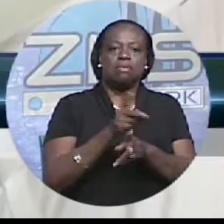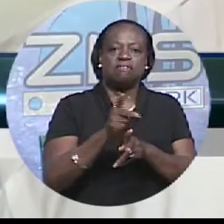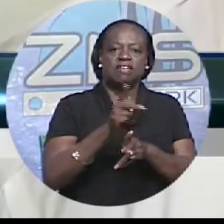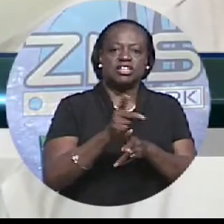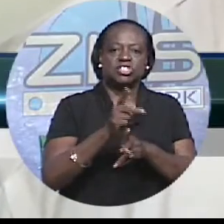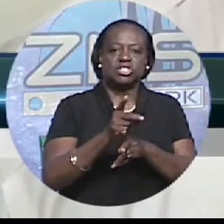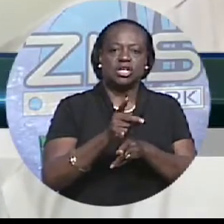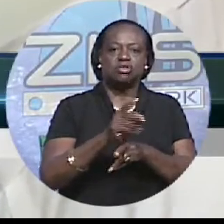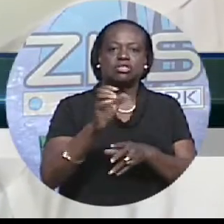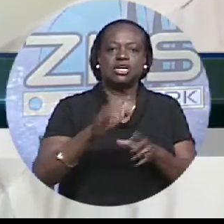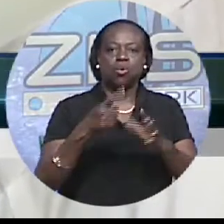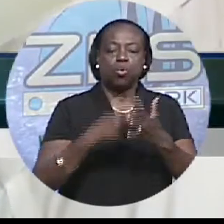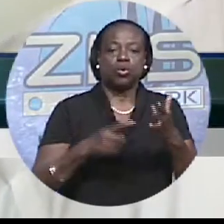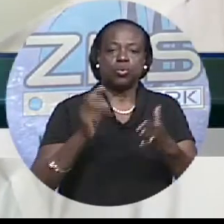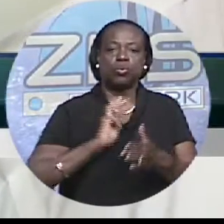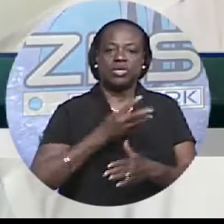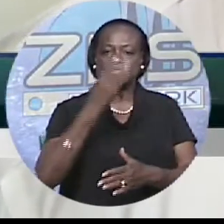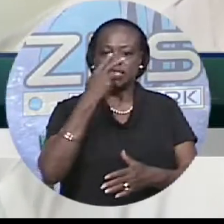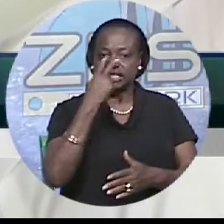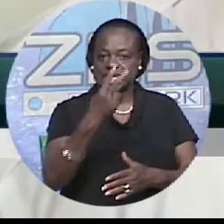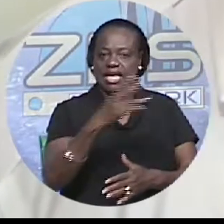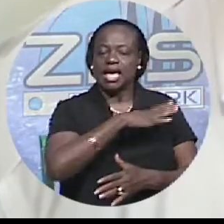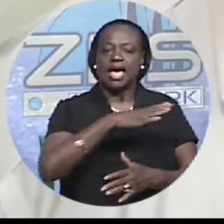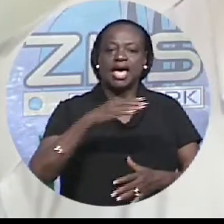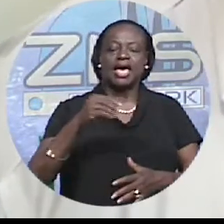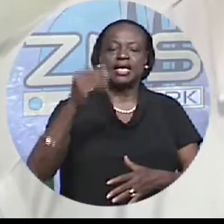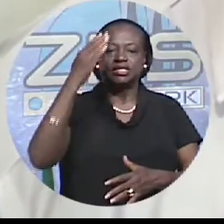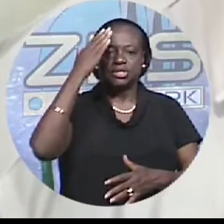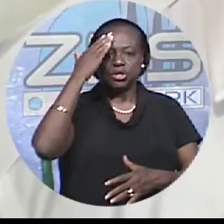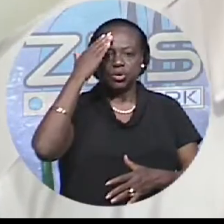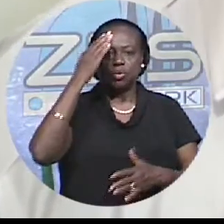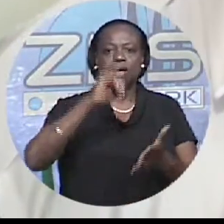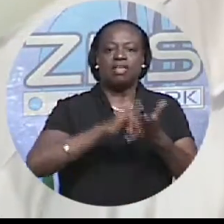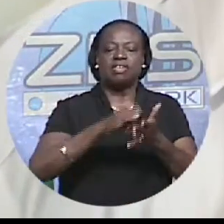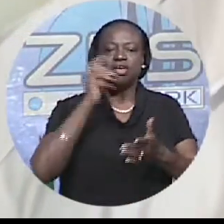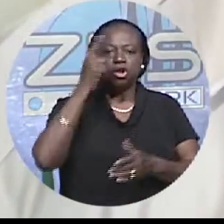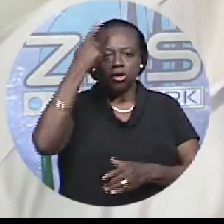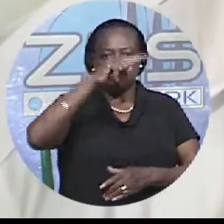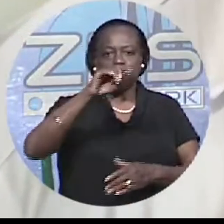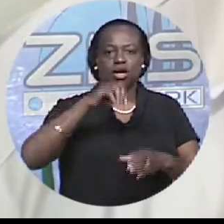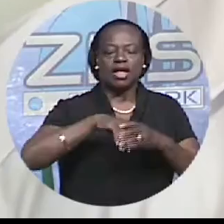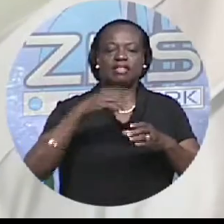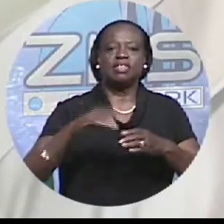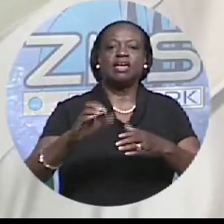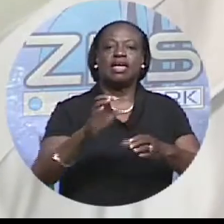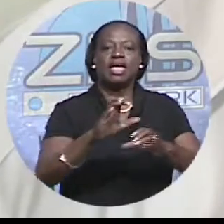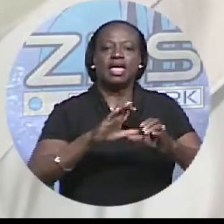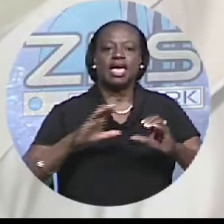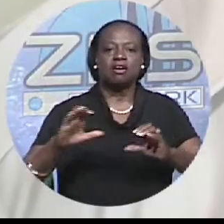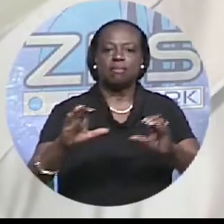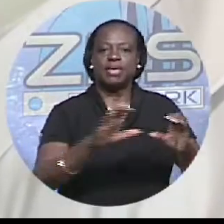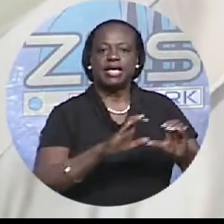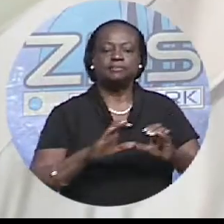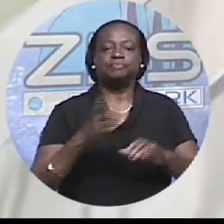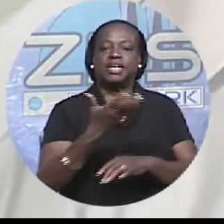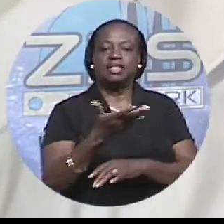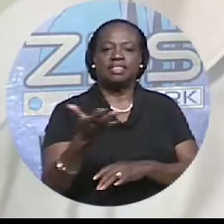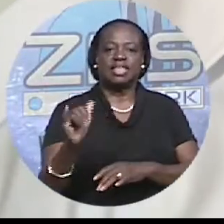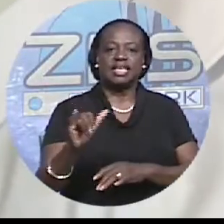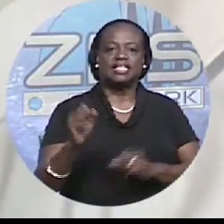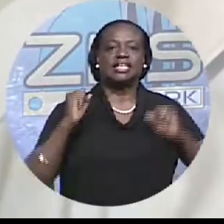critique as to what we see, what we know that they're looking for in the Caribbean. To have these athletes pretty much early told